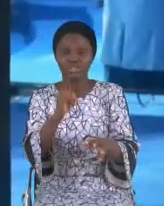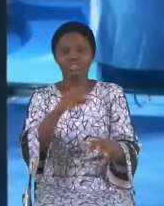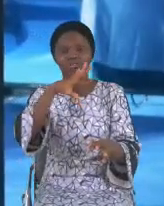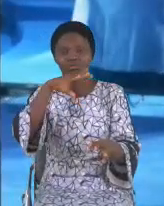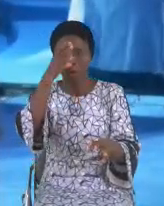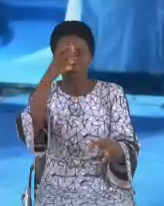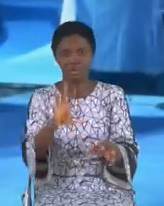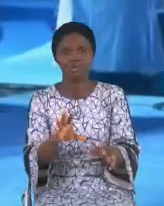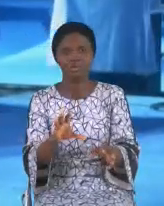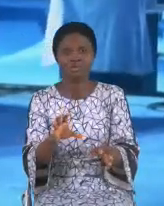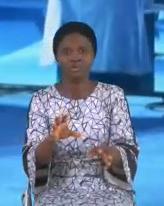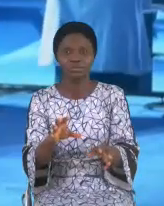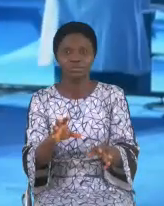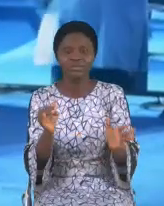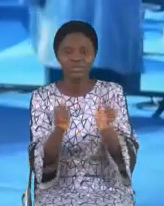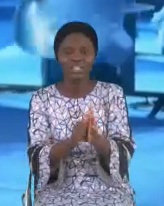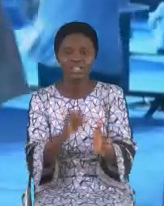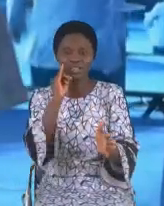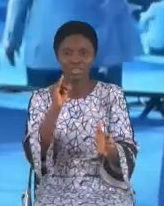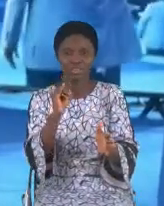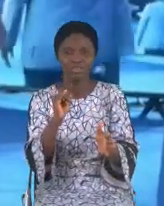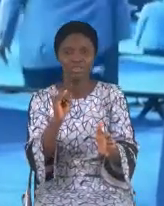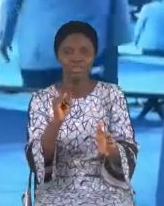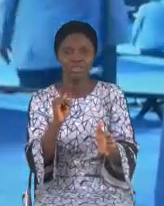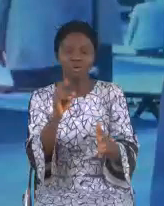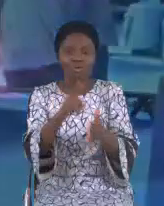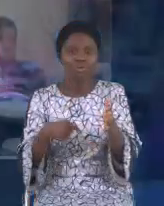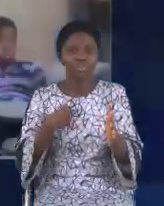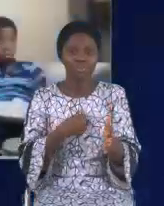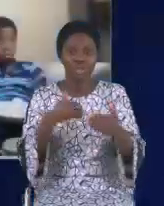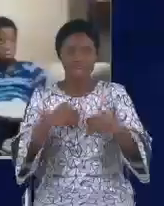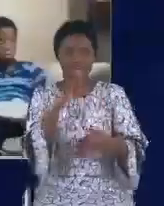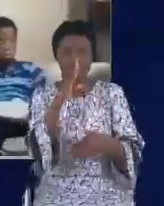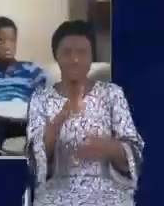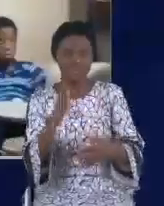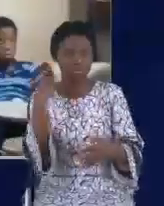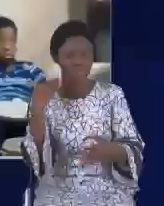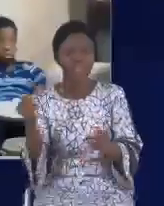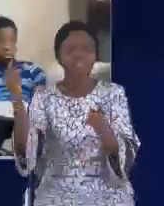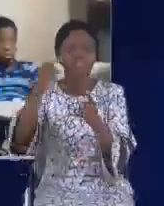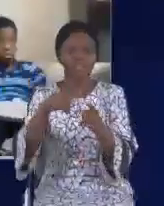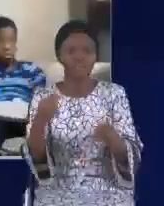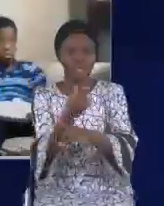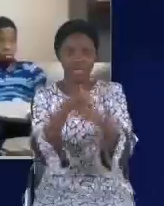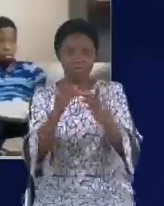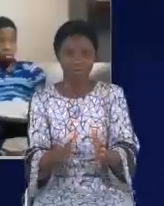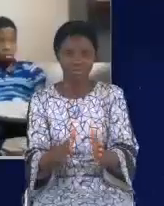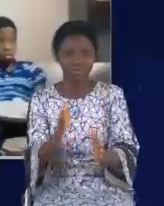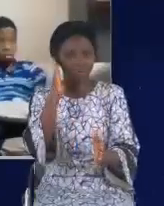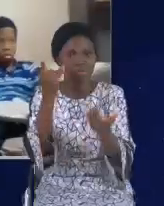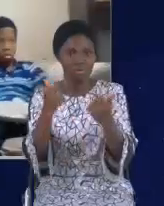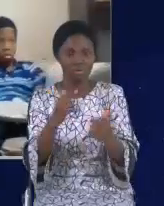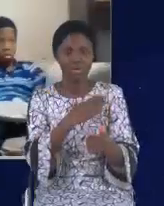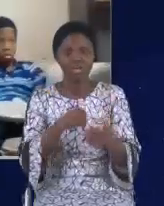That's where everybody had been, except that the Liberator will come. And thank God he comes today. I